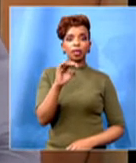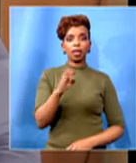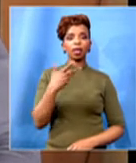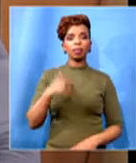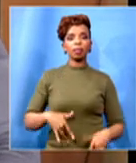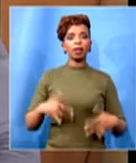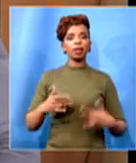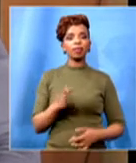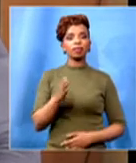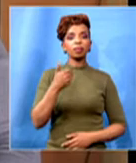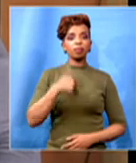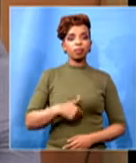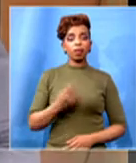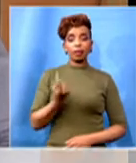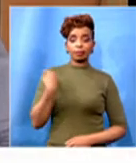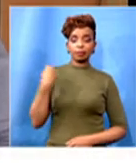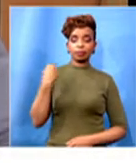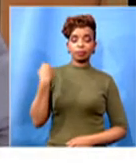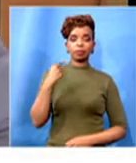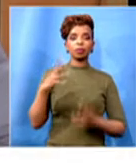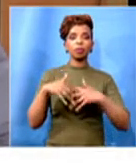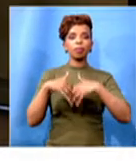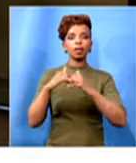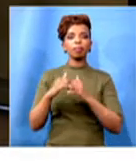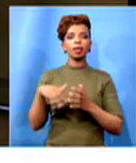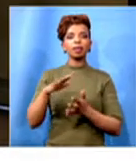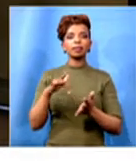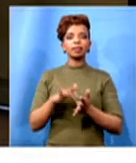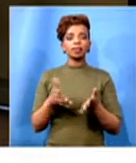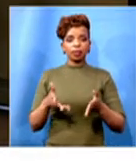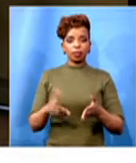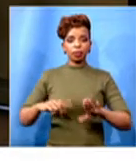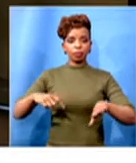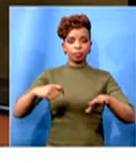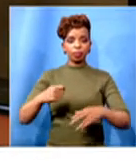the sewing center that we opened in Swaneville to help the ladies out.